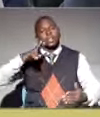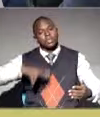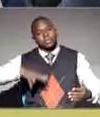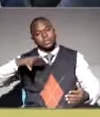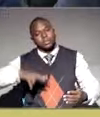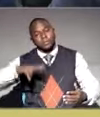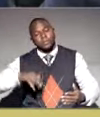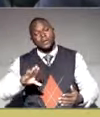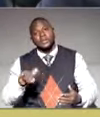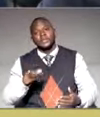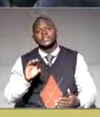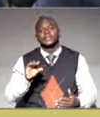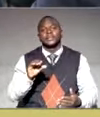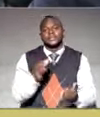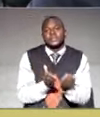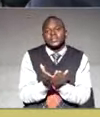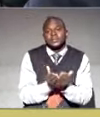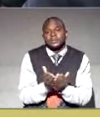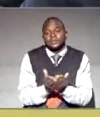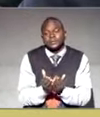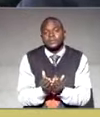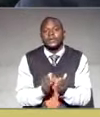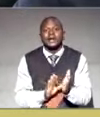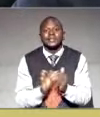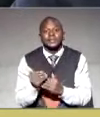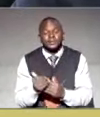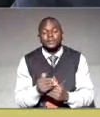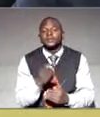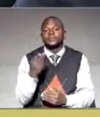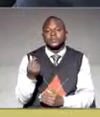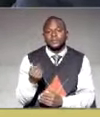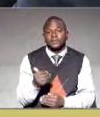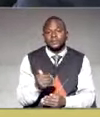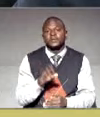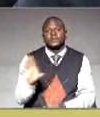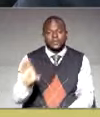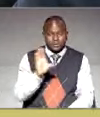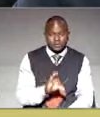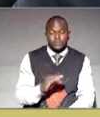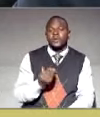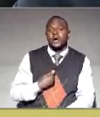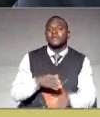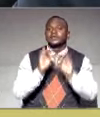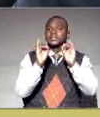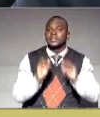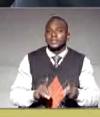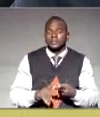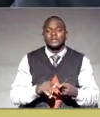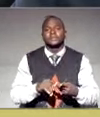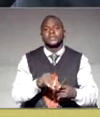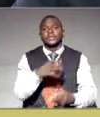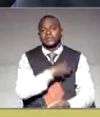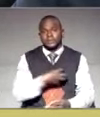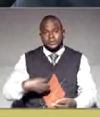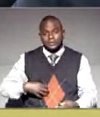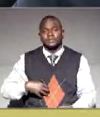the rest of the civil servants who actually access money from the consultative fund. I mean, we have our teachers, we have our soldiers, we have our